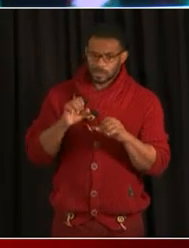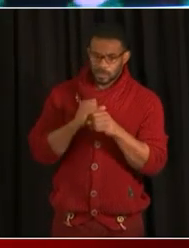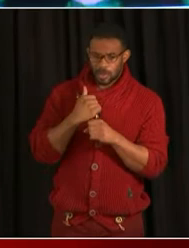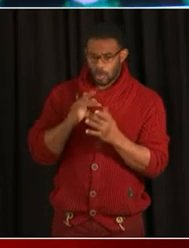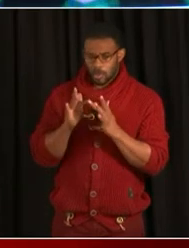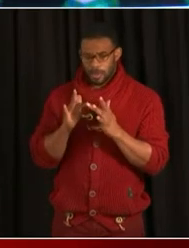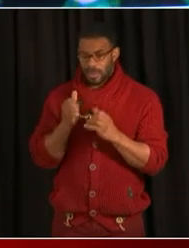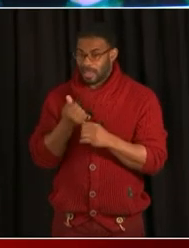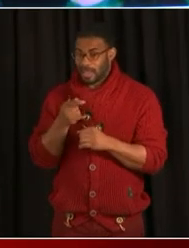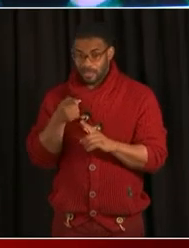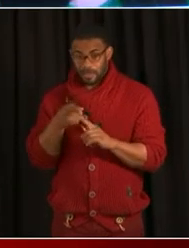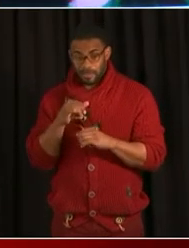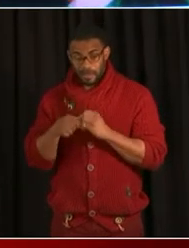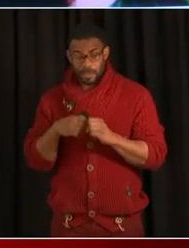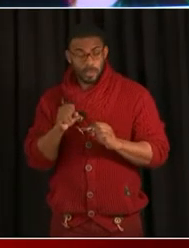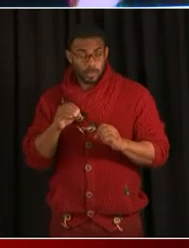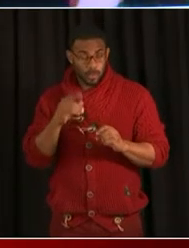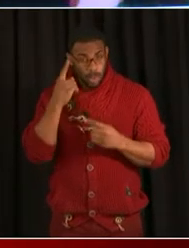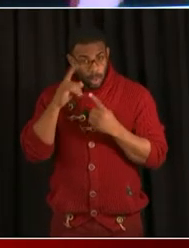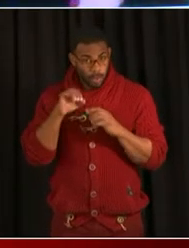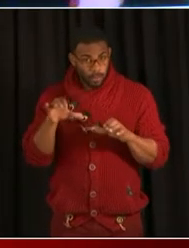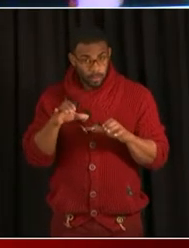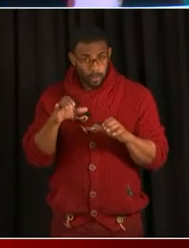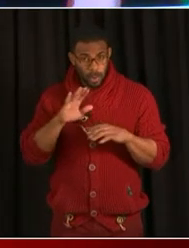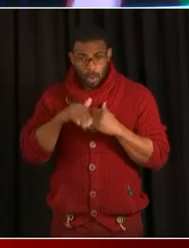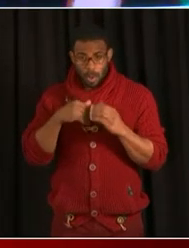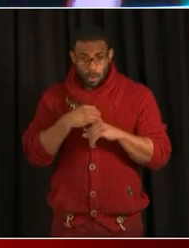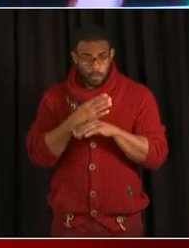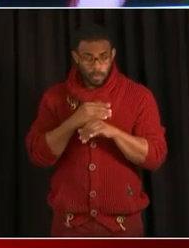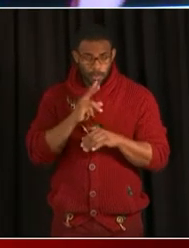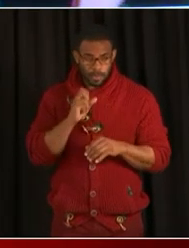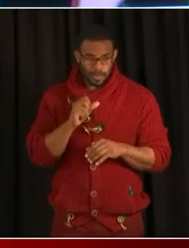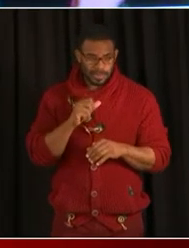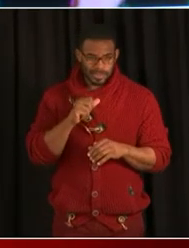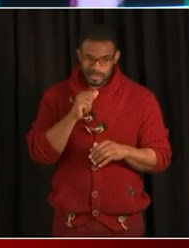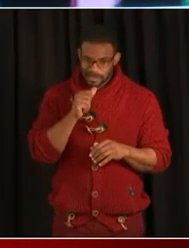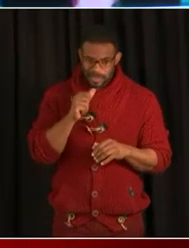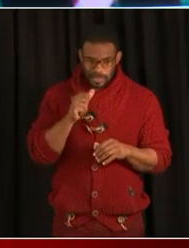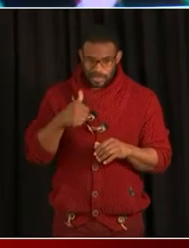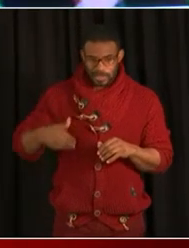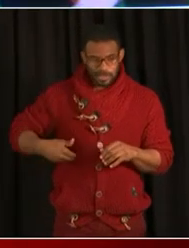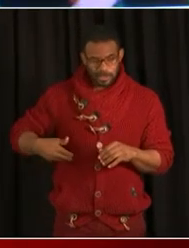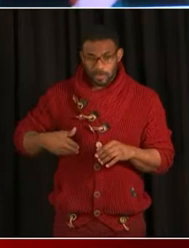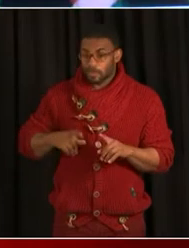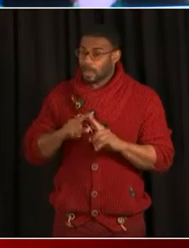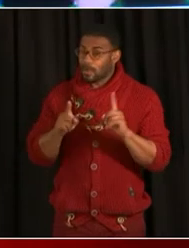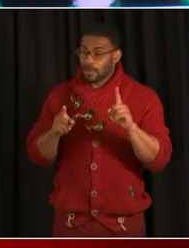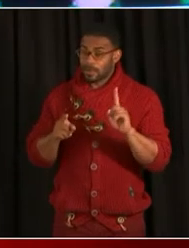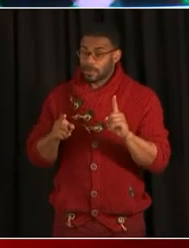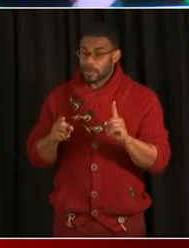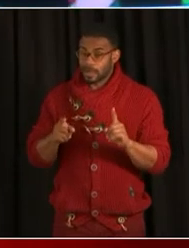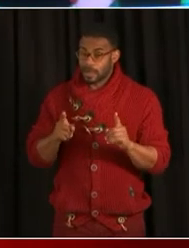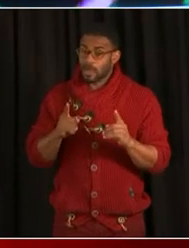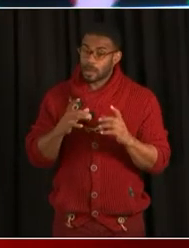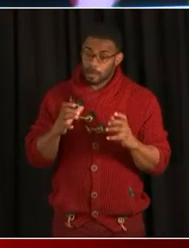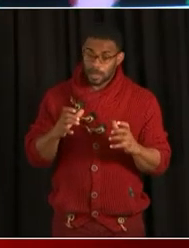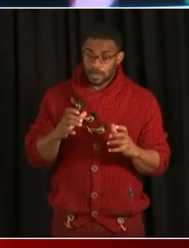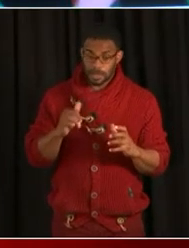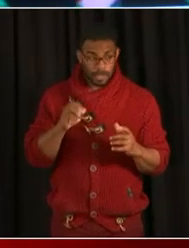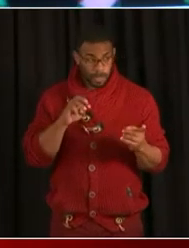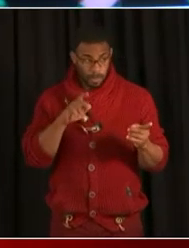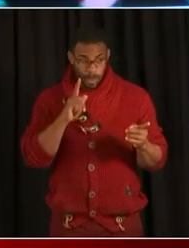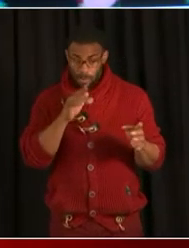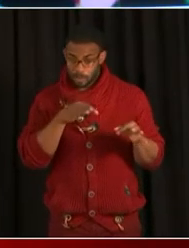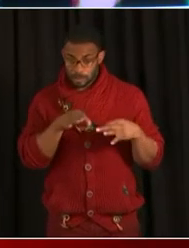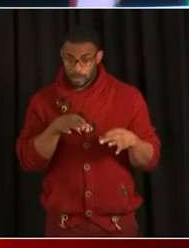in any given year. So the thought of doing all virtual was not intuitive. However, much as